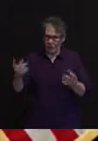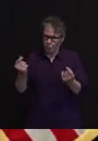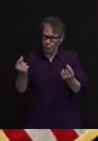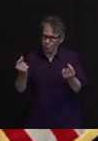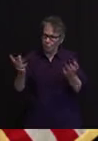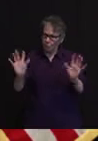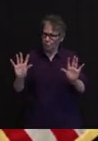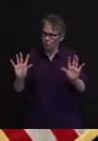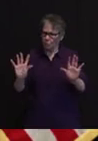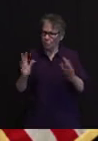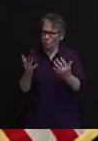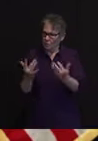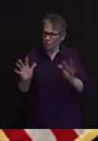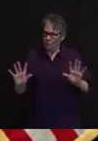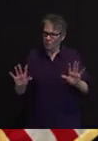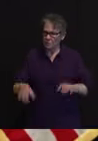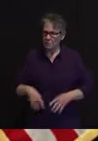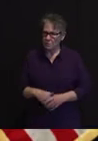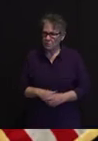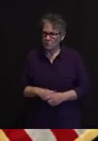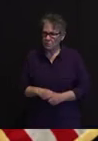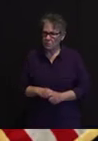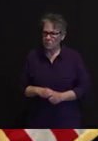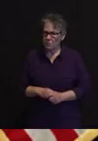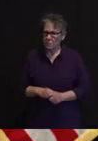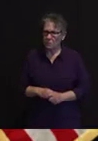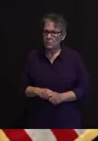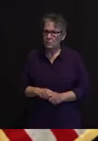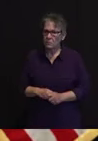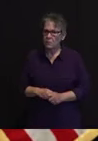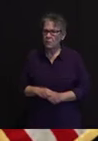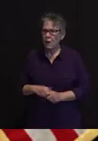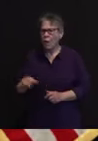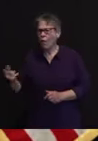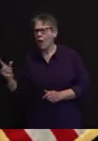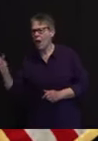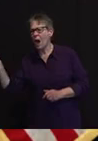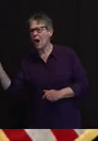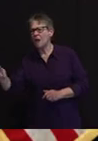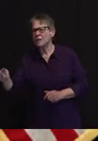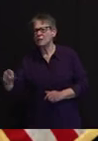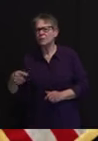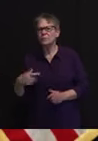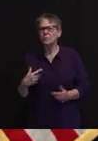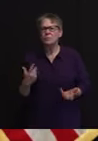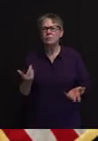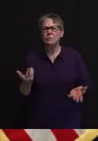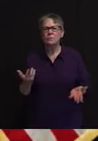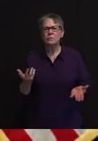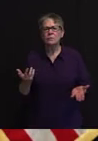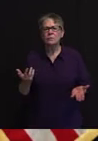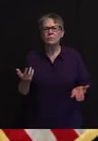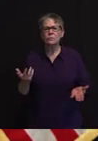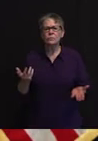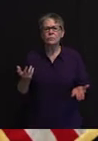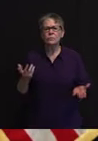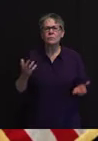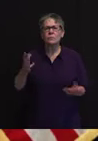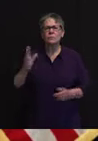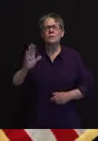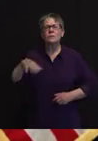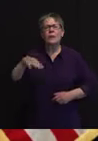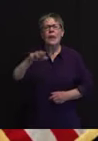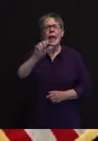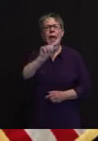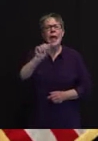AARP is asking for the names of nursing homes to be released publicly. if not for tips from people, we would not have known